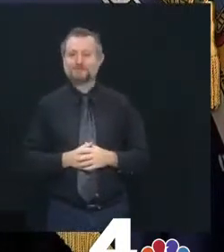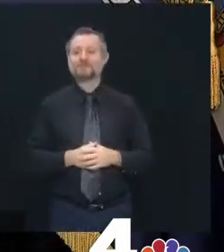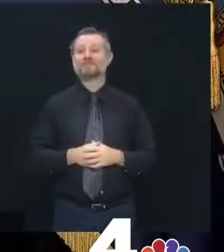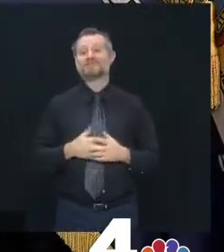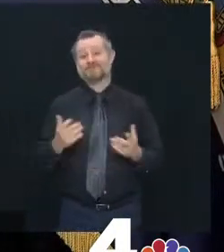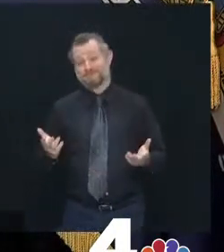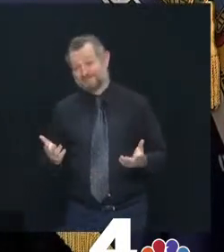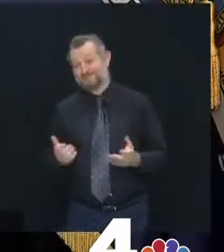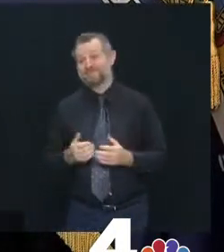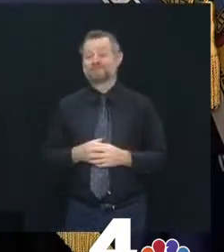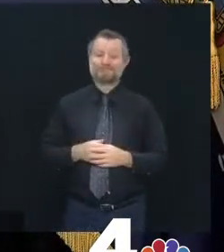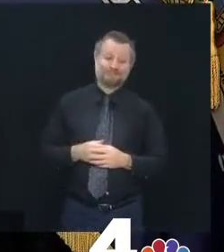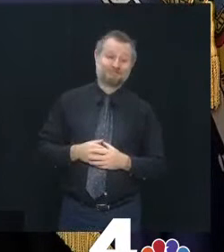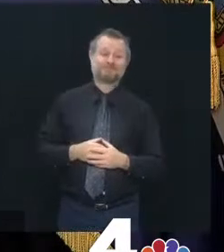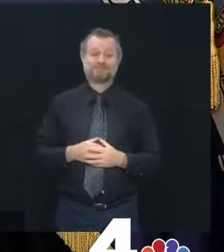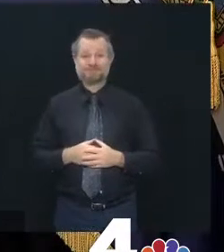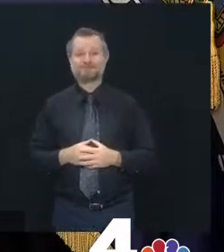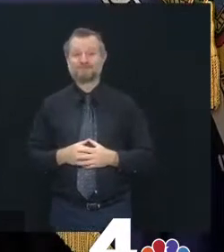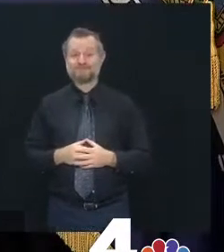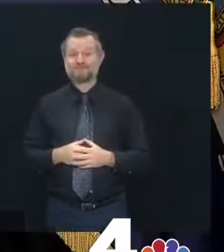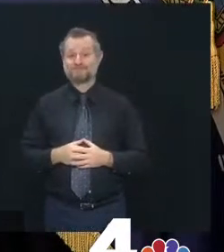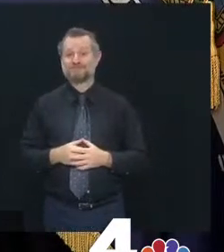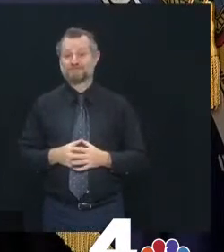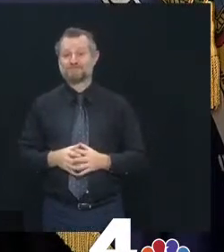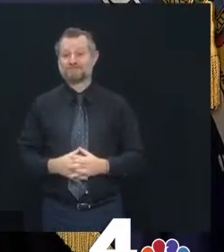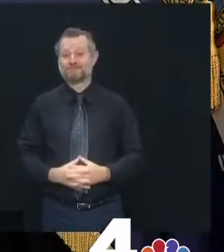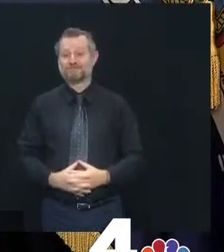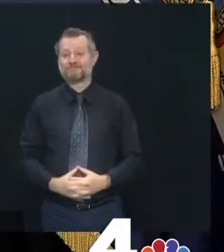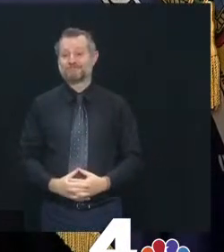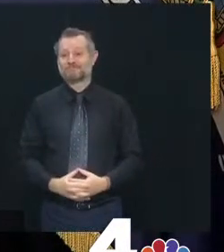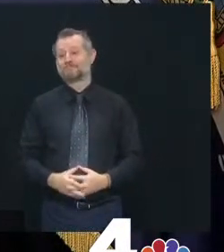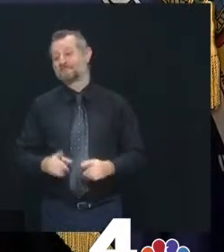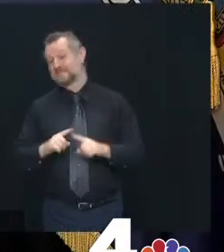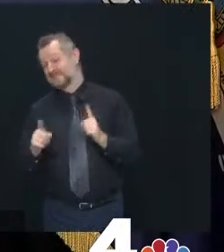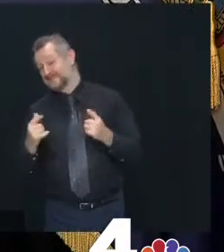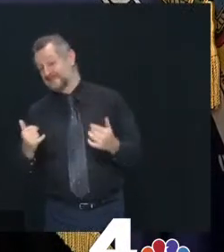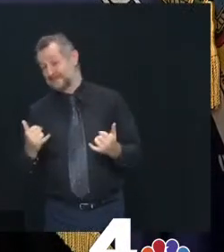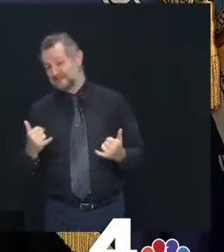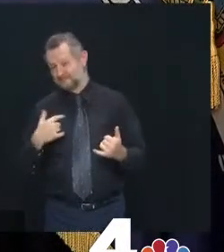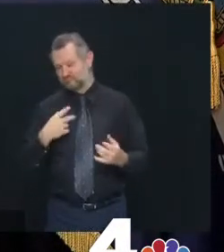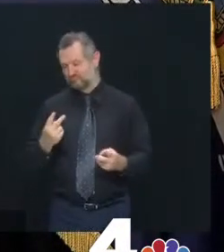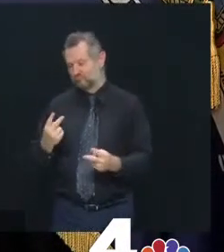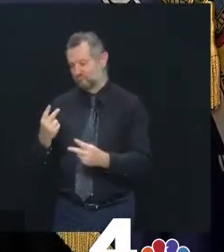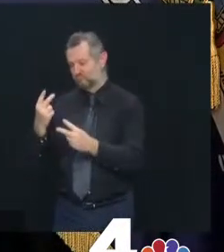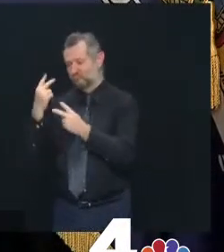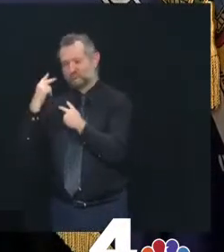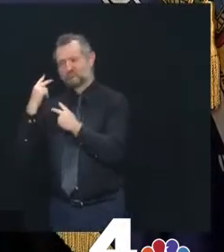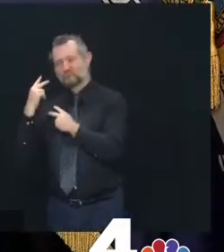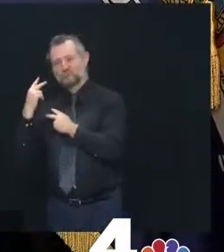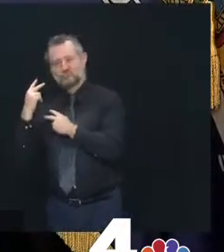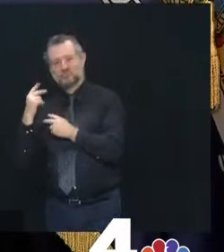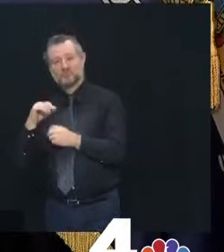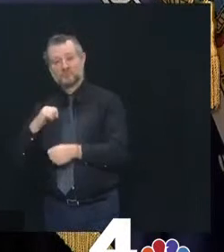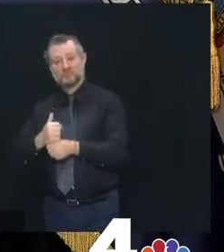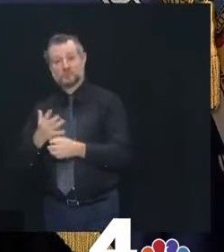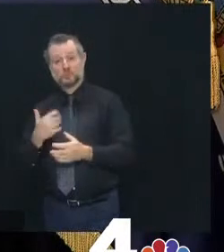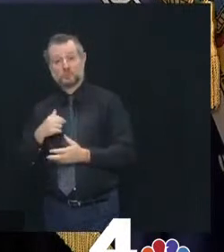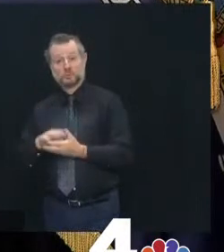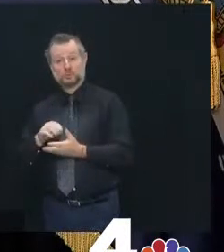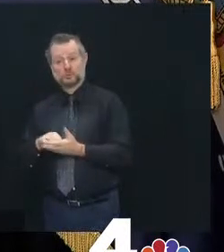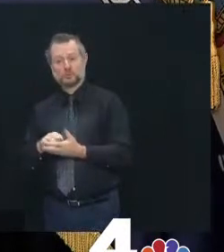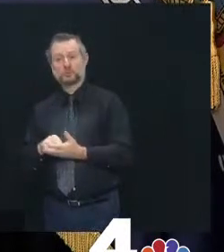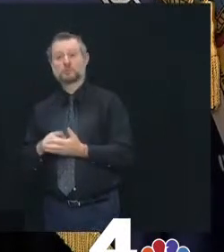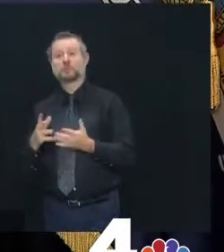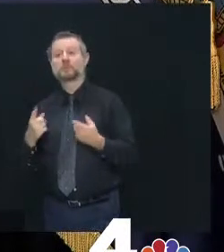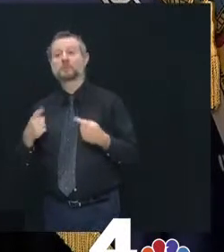So, but can anybody say, would we be better prepared for a second wave? Yes,